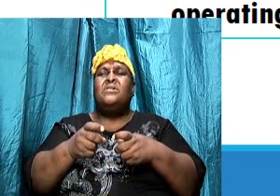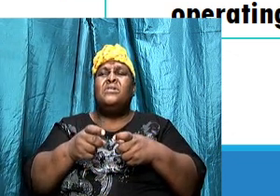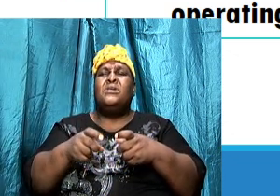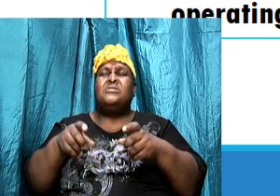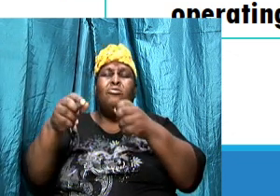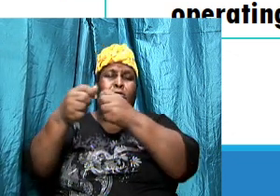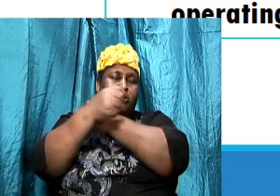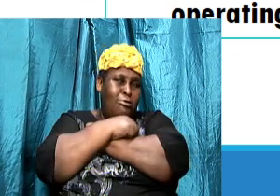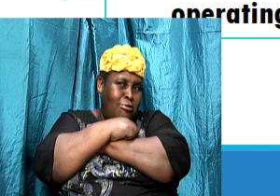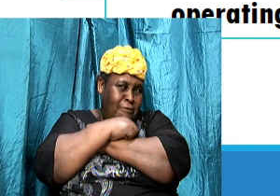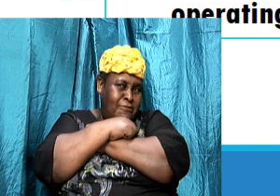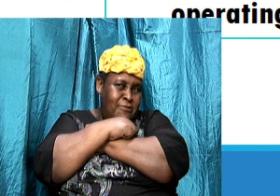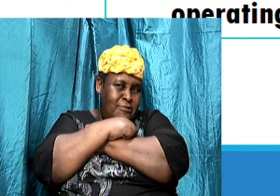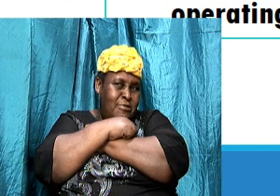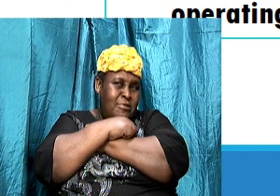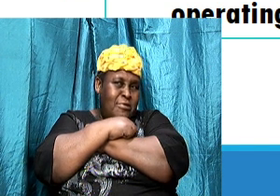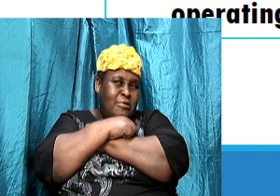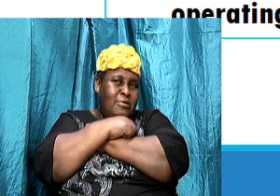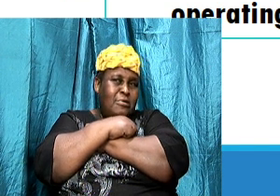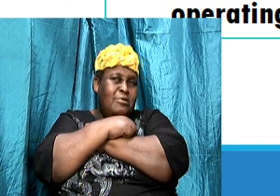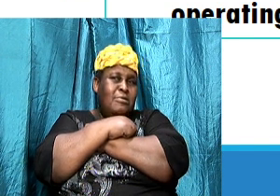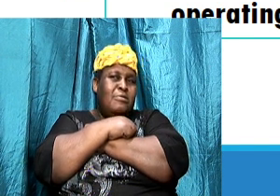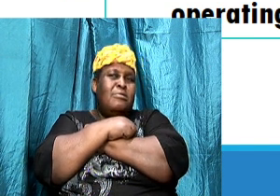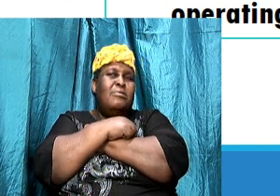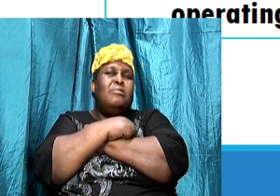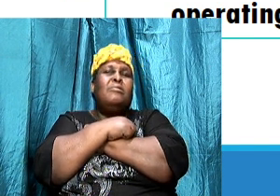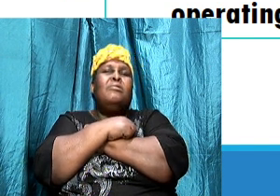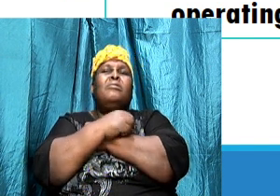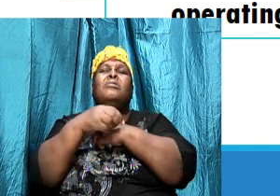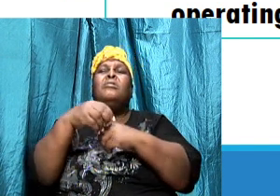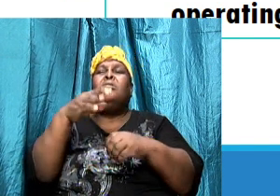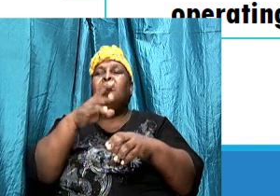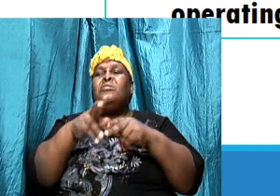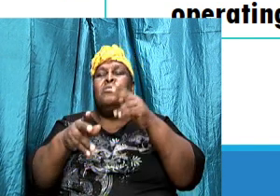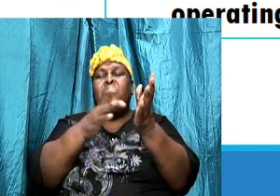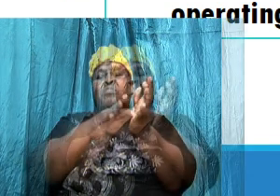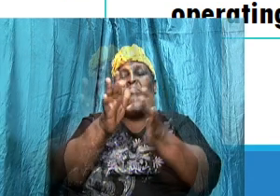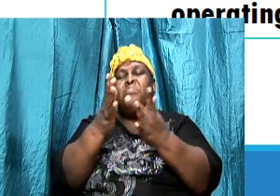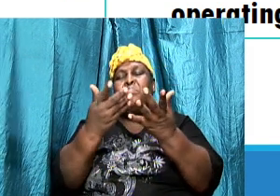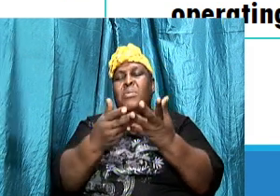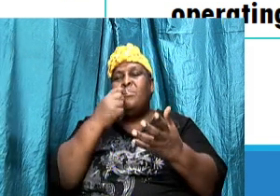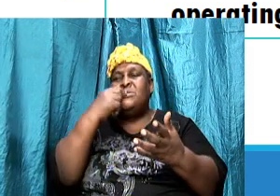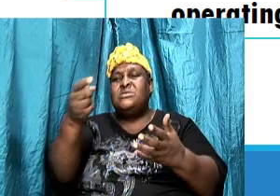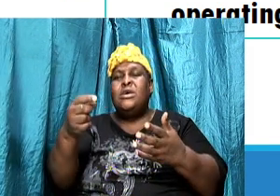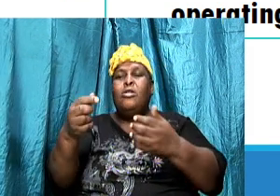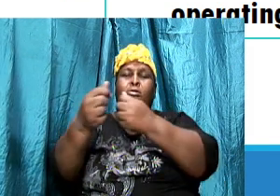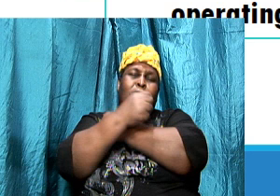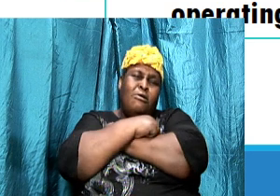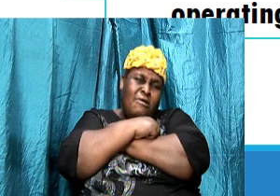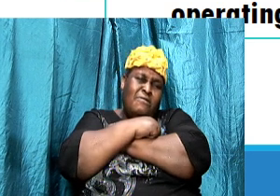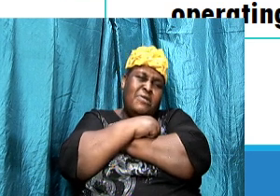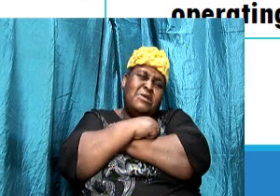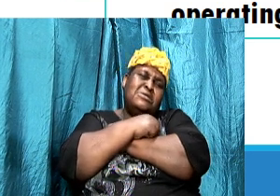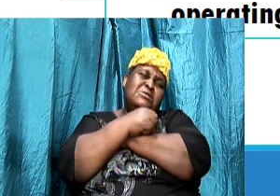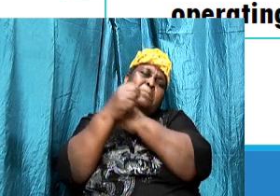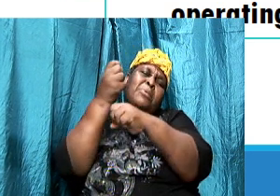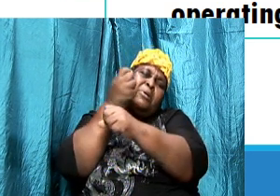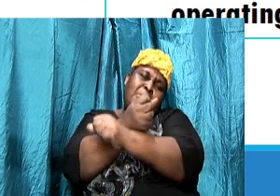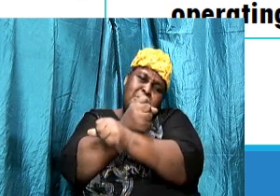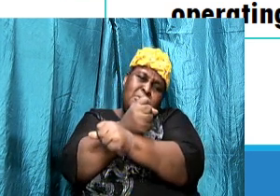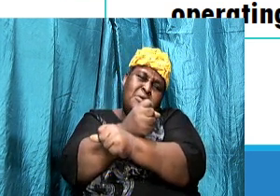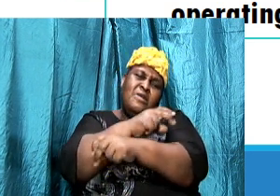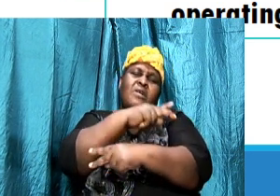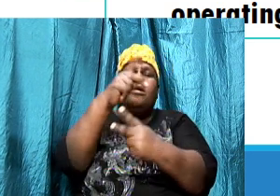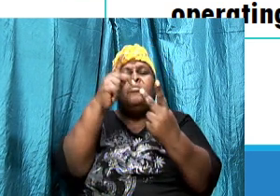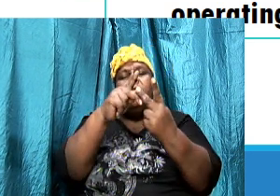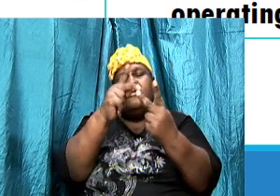Bible called love the bond of perfectness. And so love and those other fruit of the Spirit